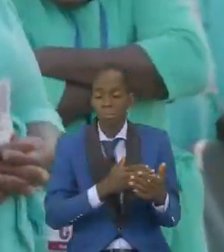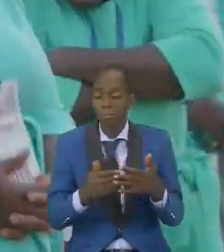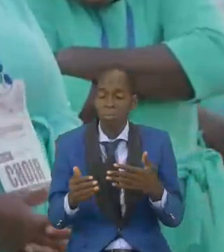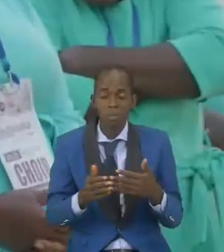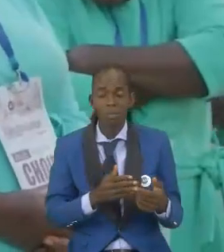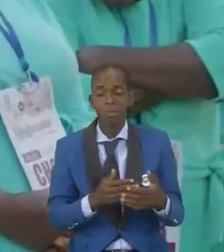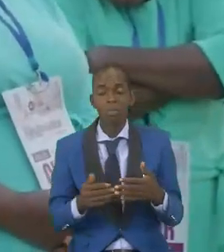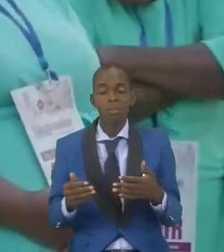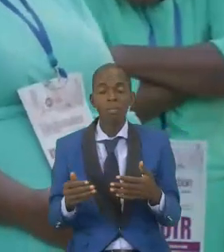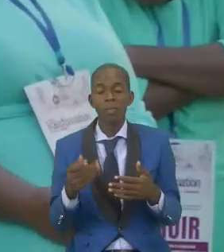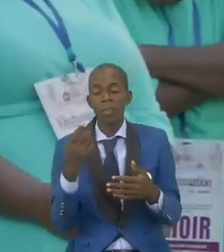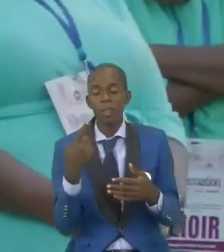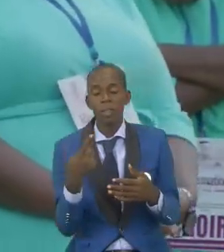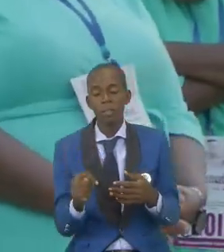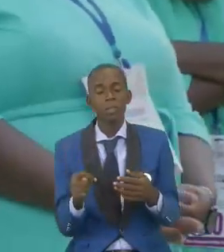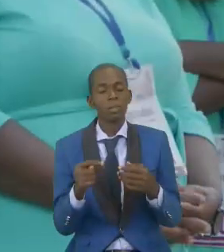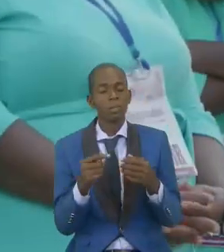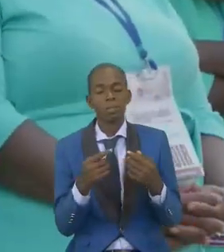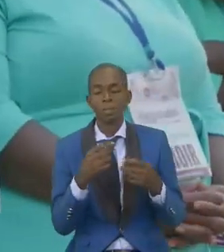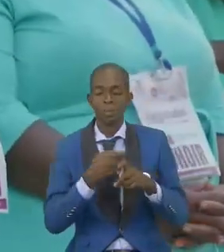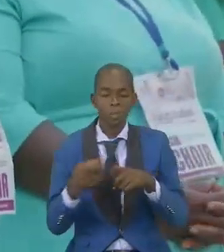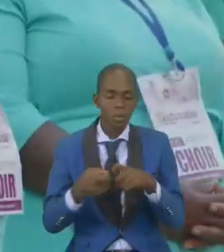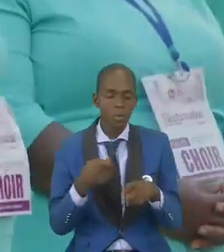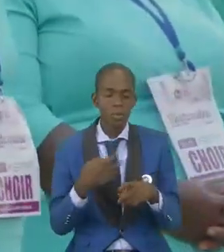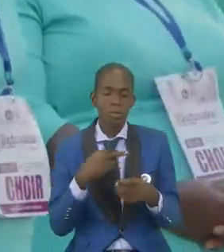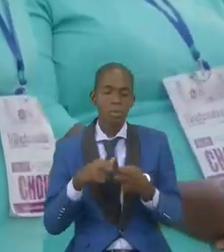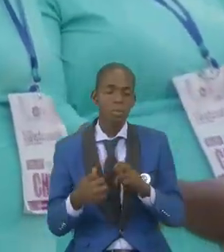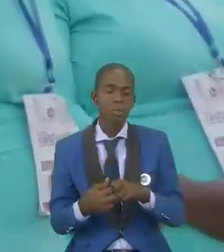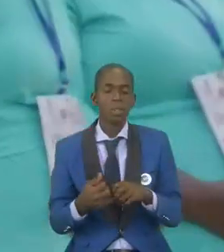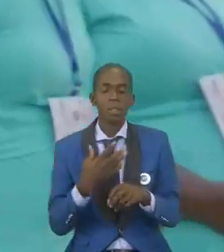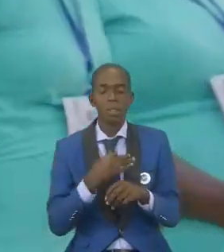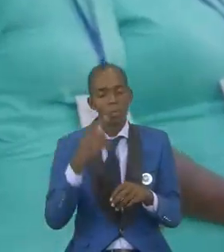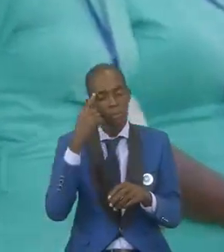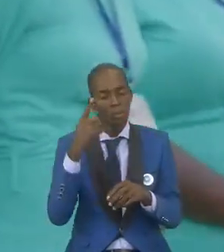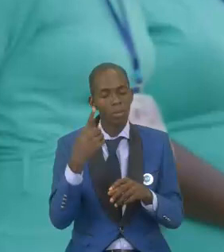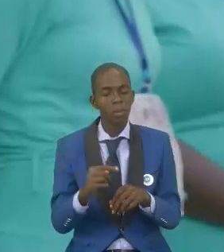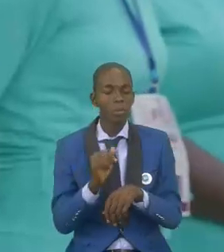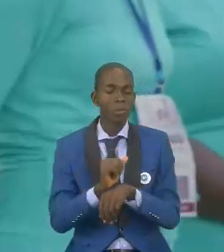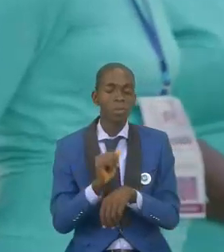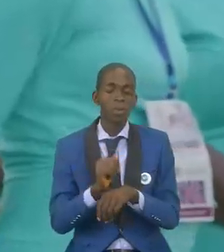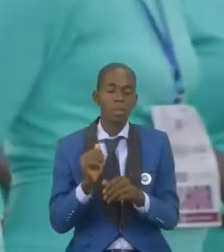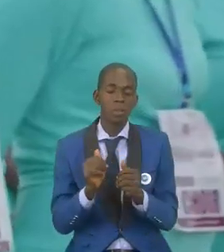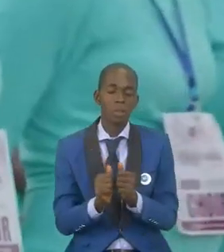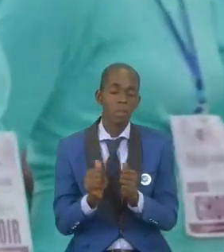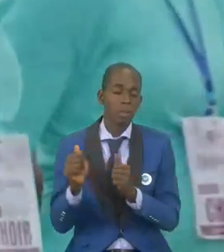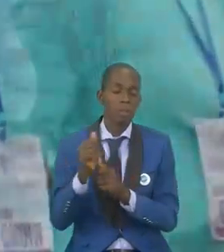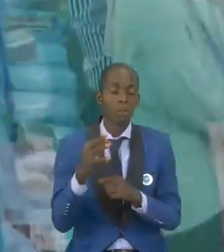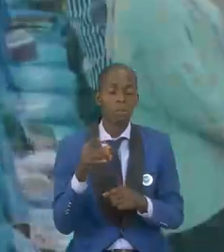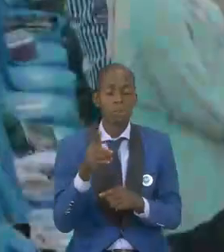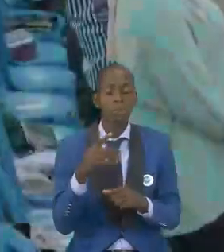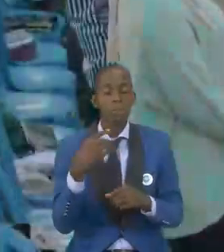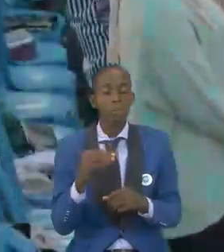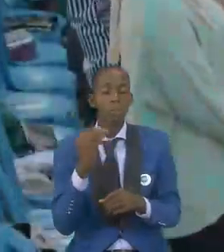the adversities, and for the tasks you have, for the assignment you